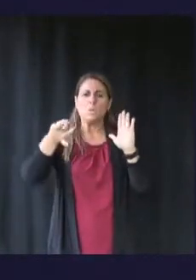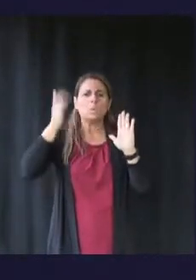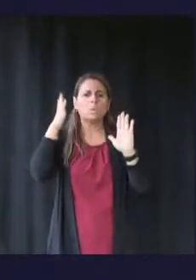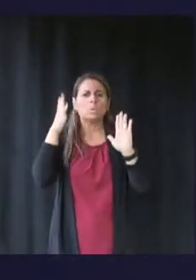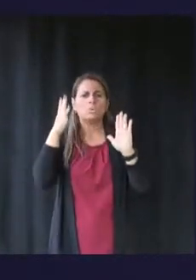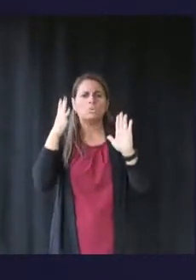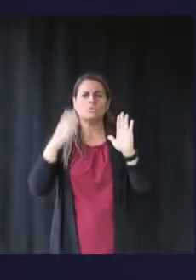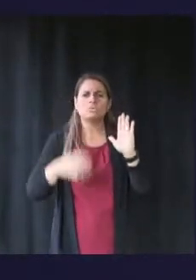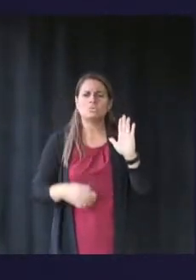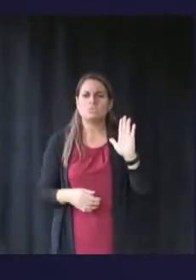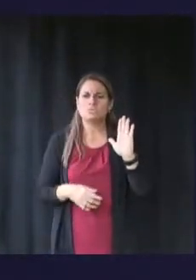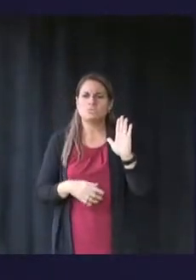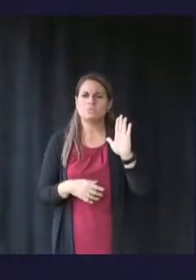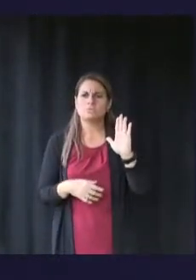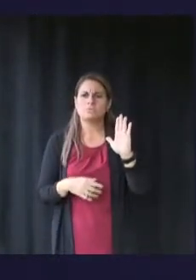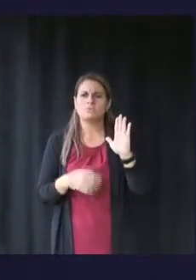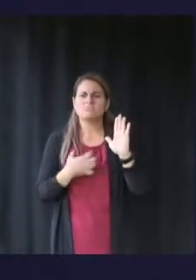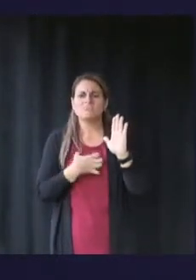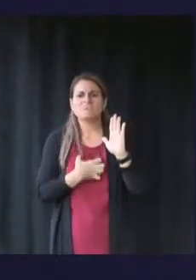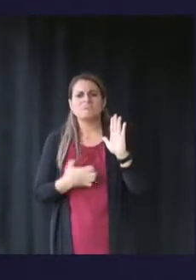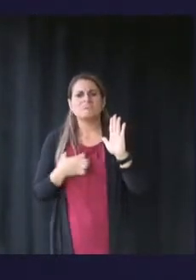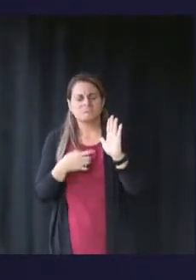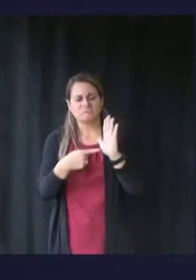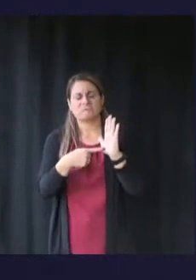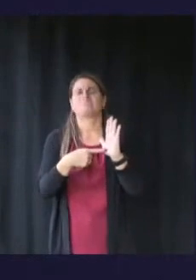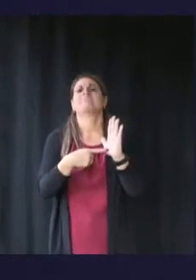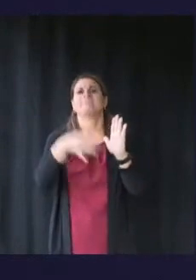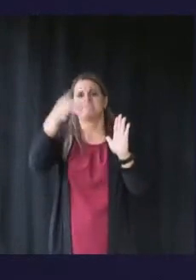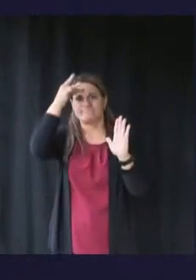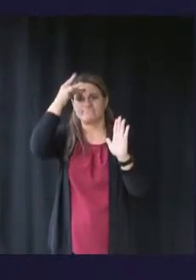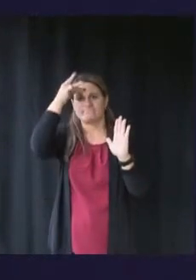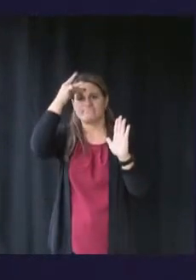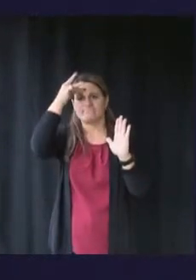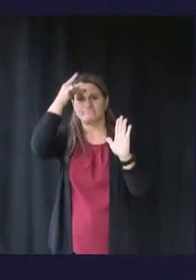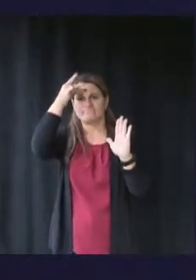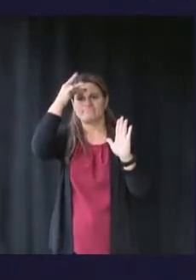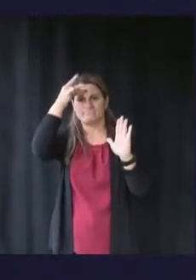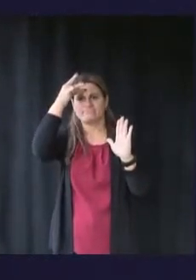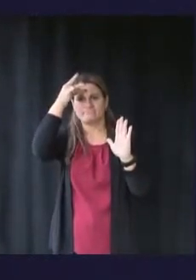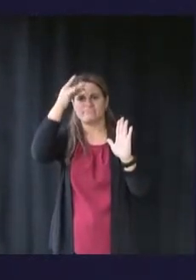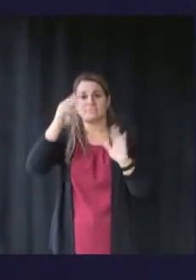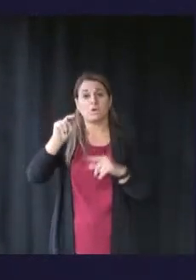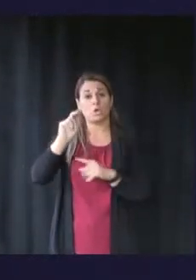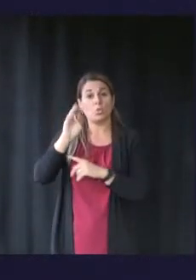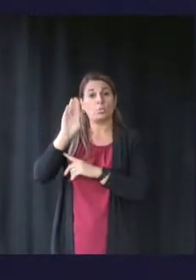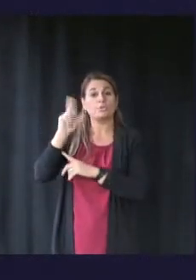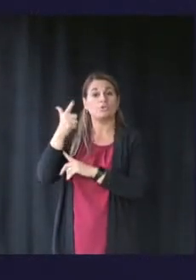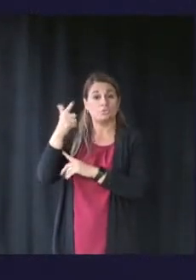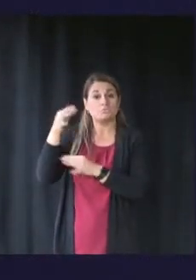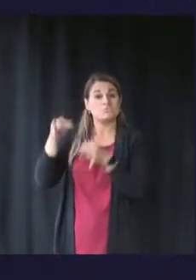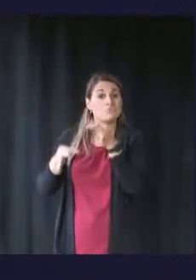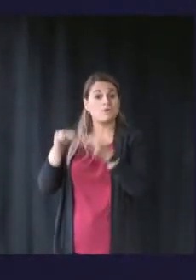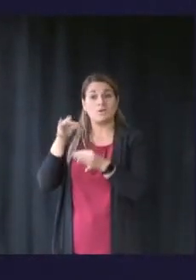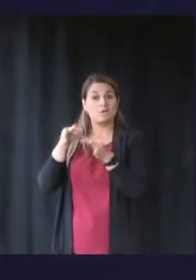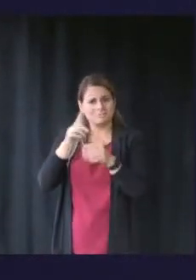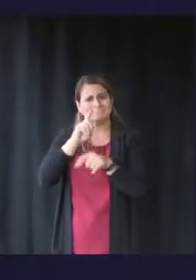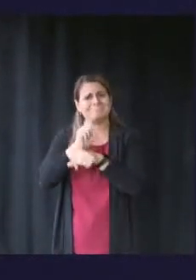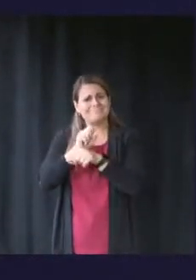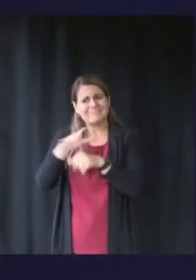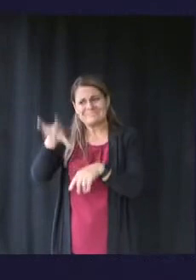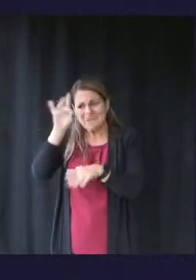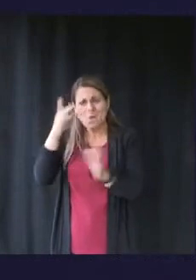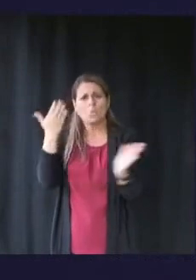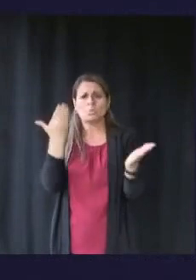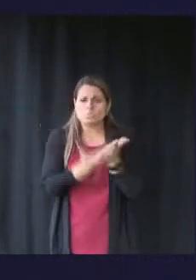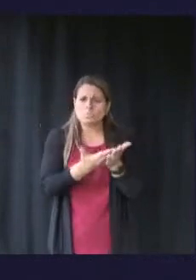the lesson at the heart of the Nuremberg trials. Finding truth, documenting it, so it could never